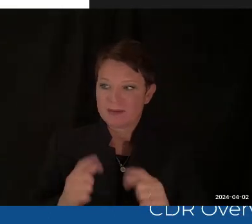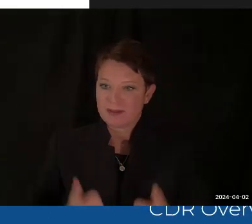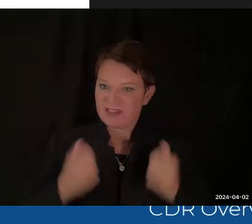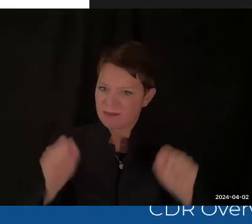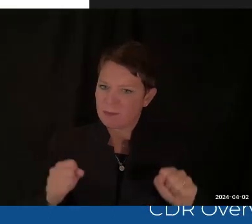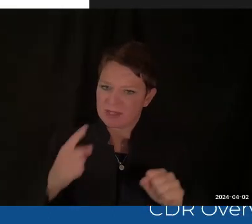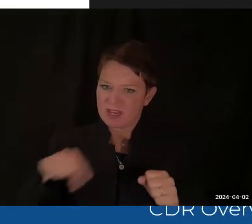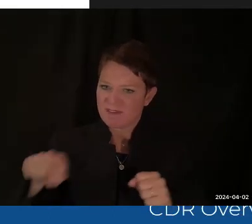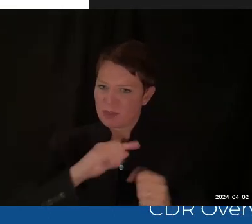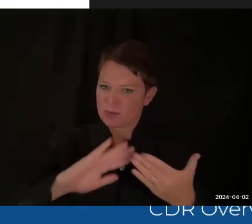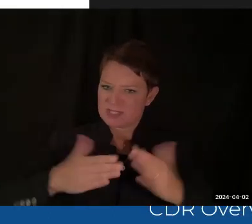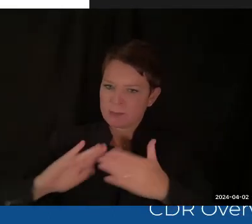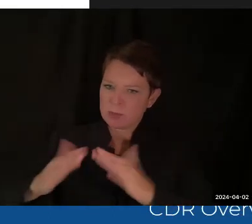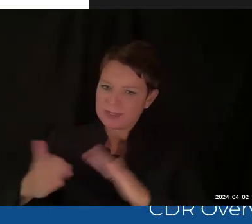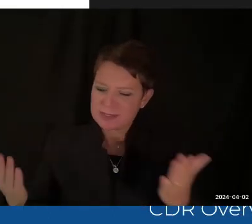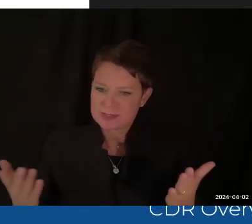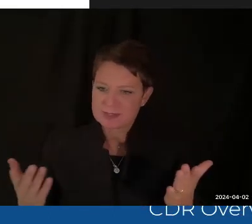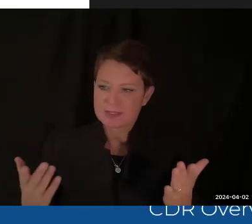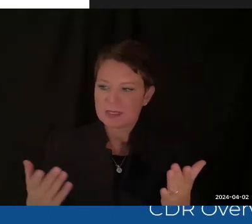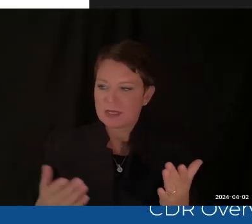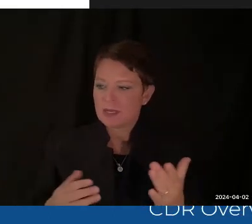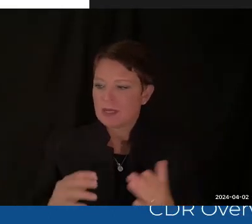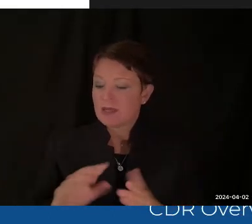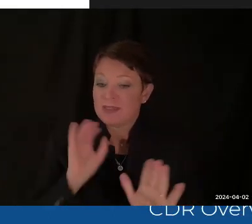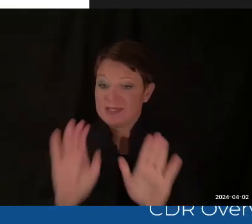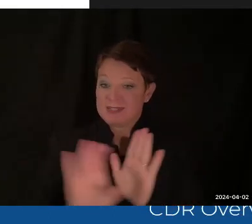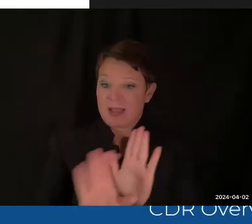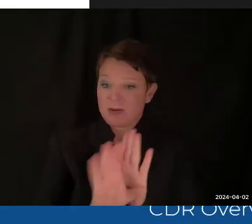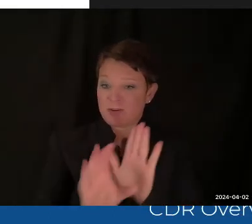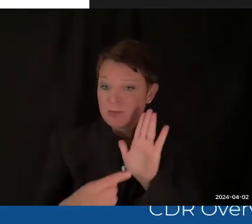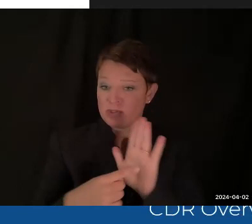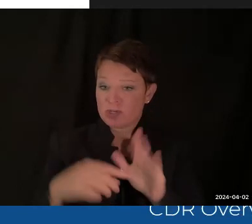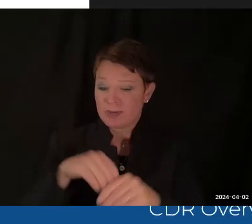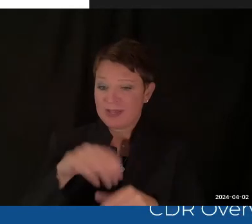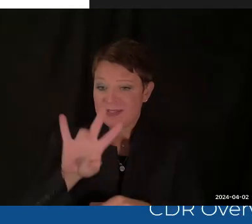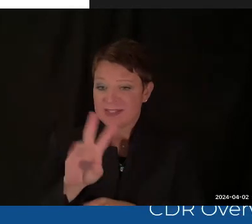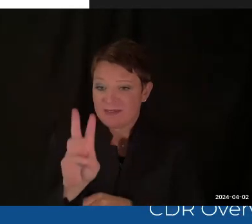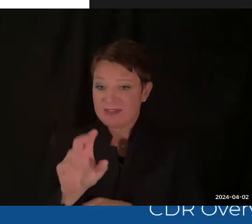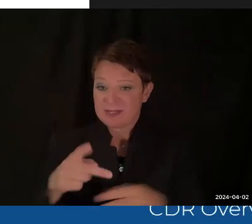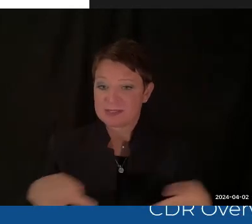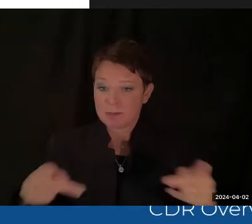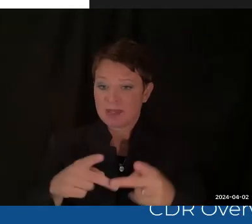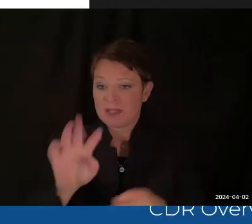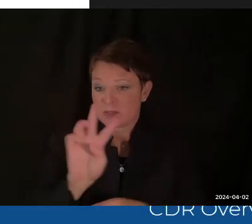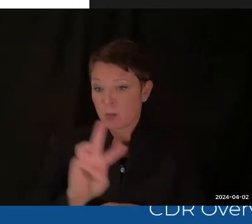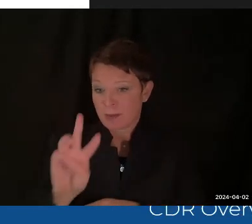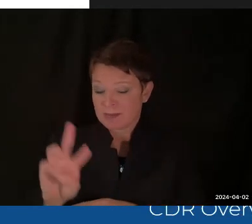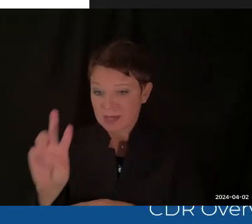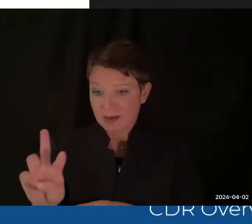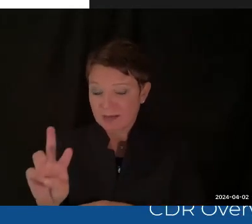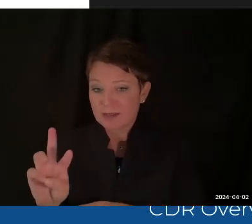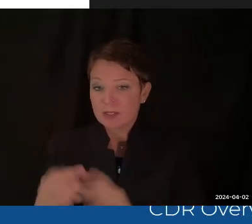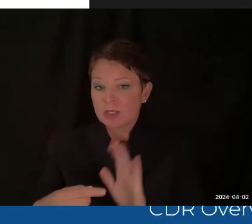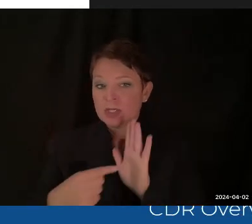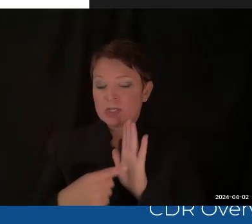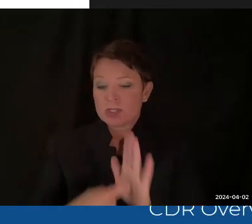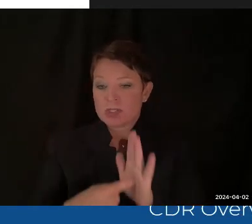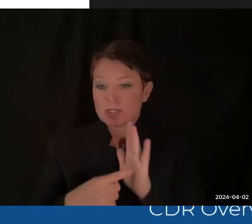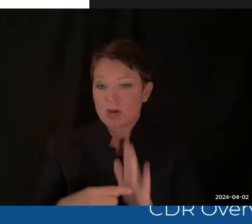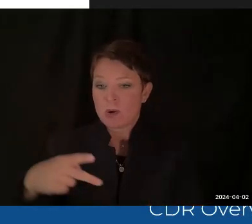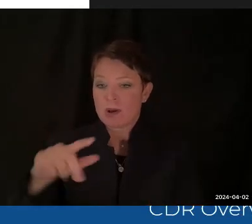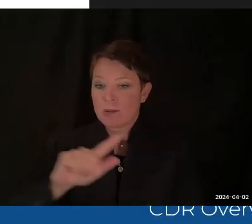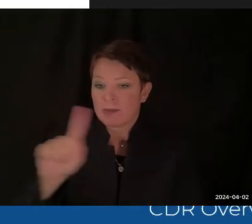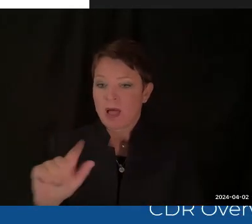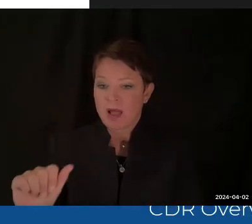those communities? So the diagrams shown in the 76 Place website show a plaza